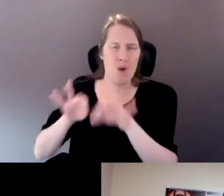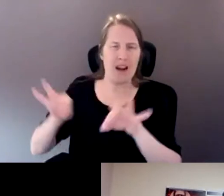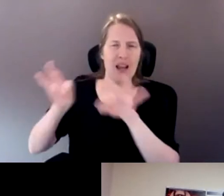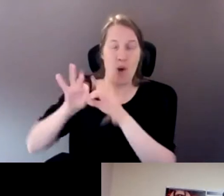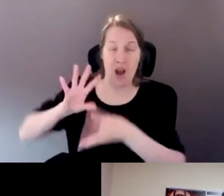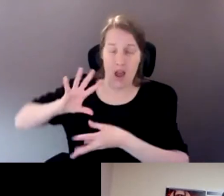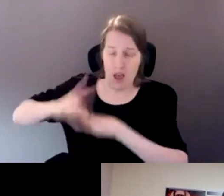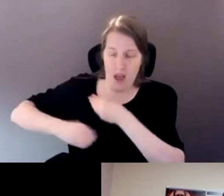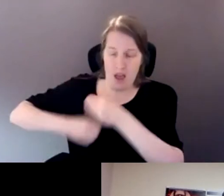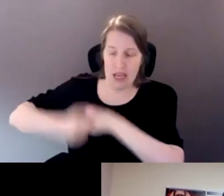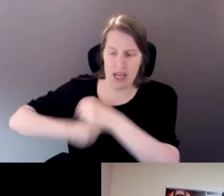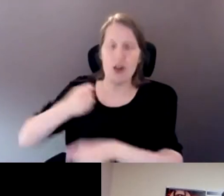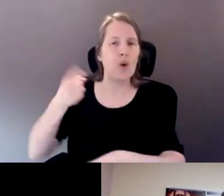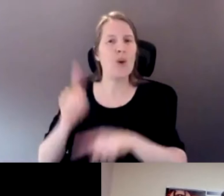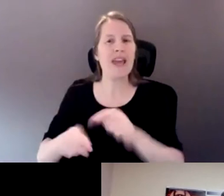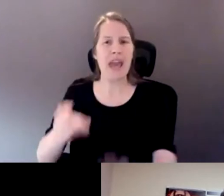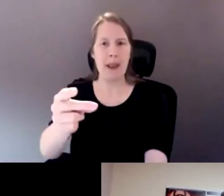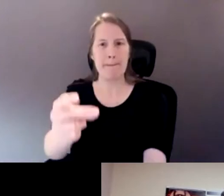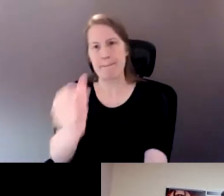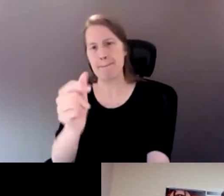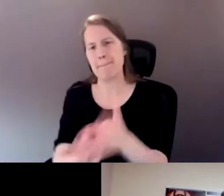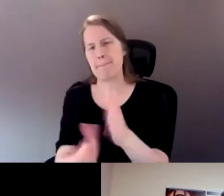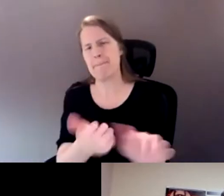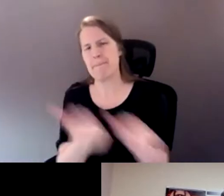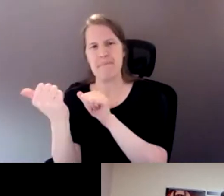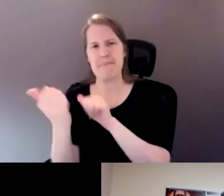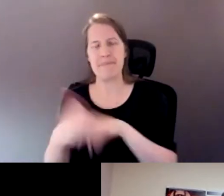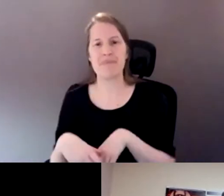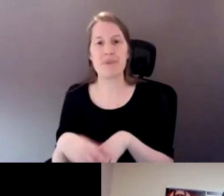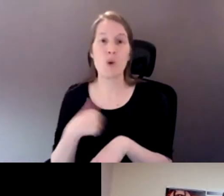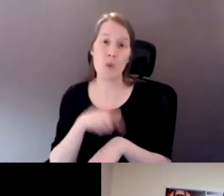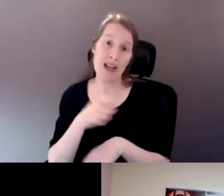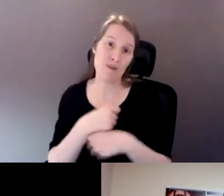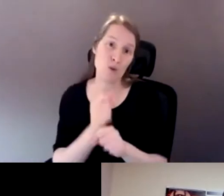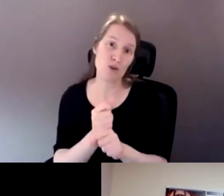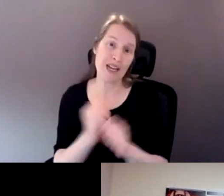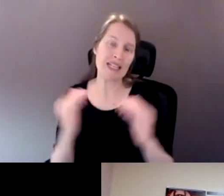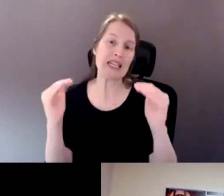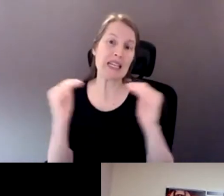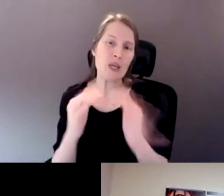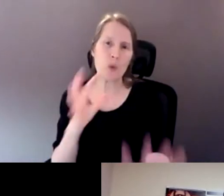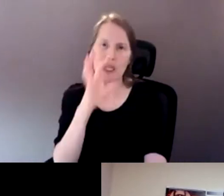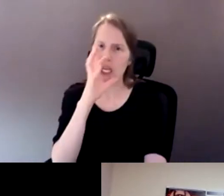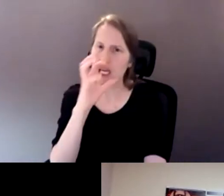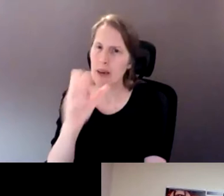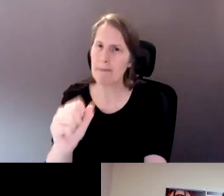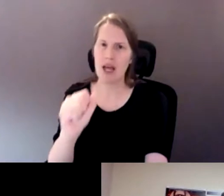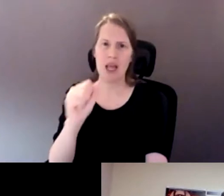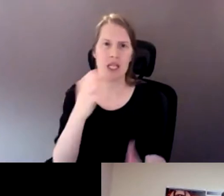just wish away. In order to wish it away, we would need to create equally compelling stories, equally compelling for believers in the